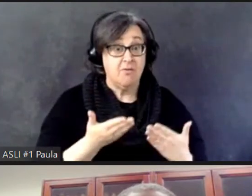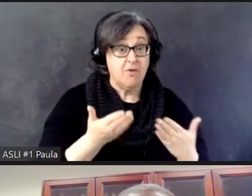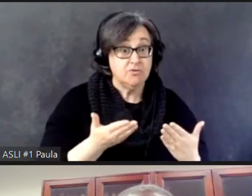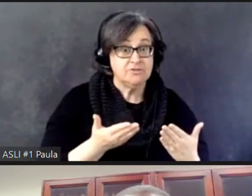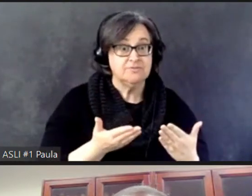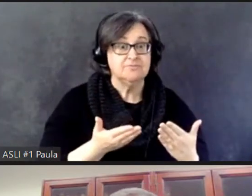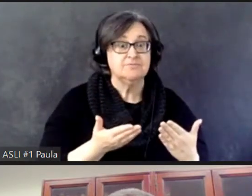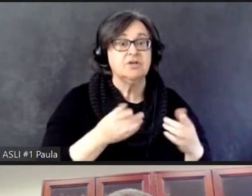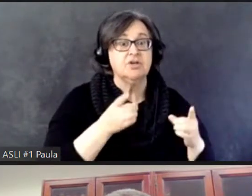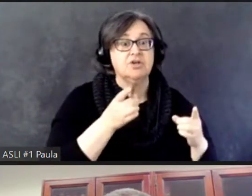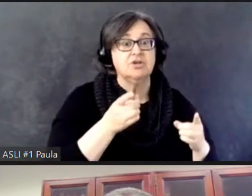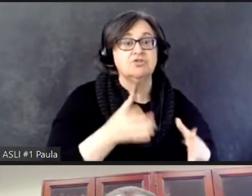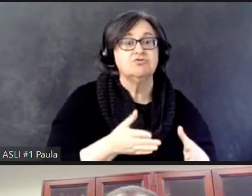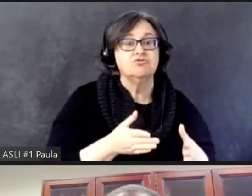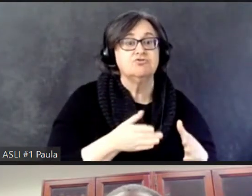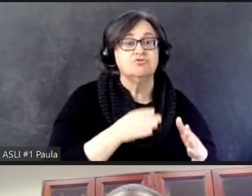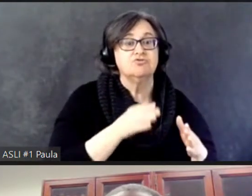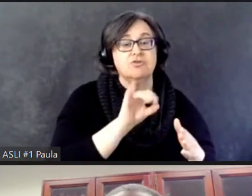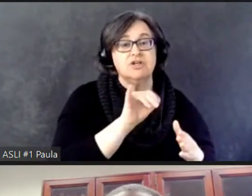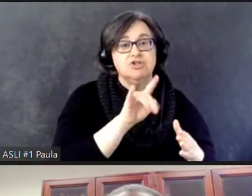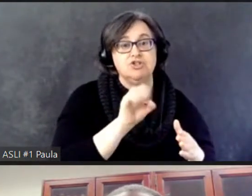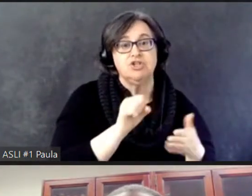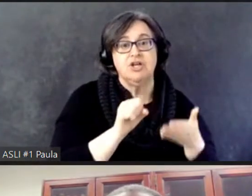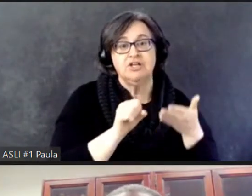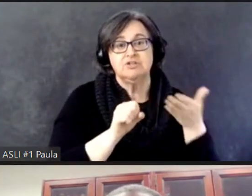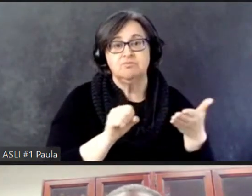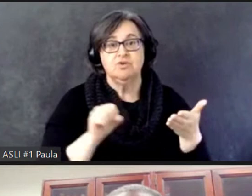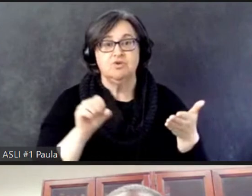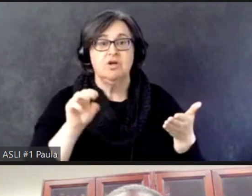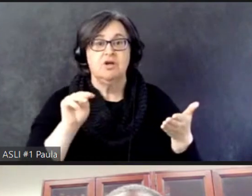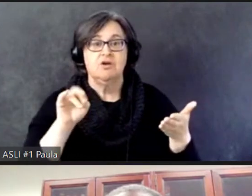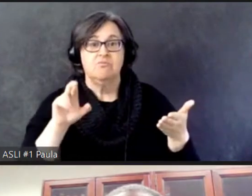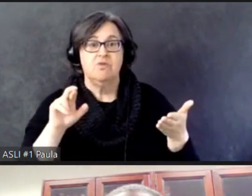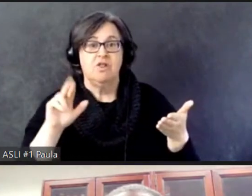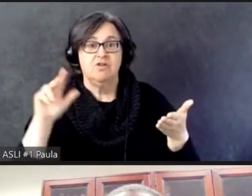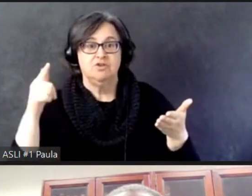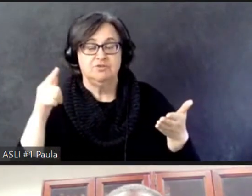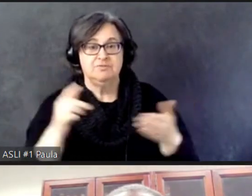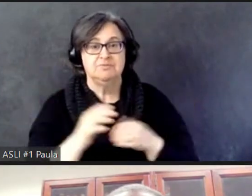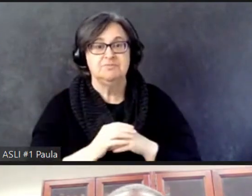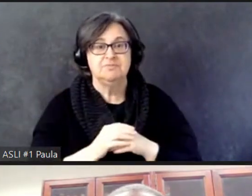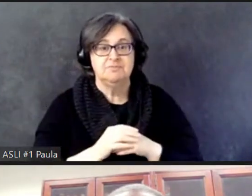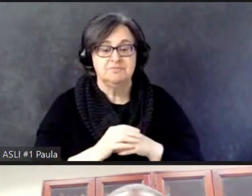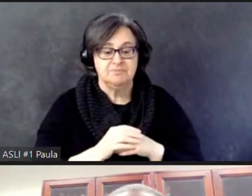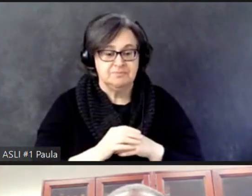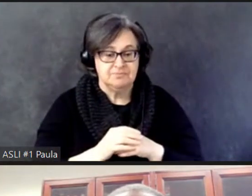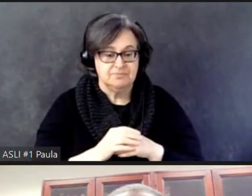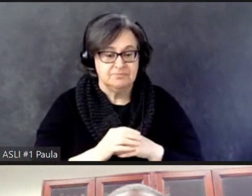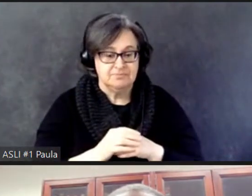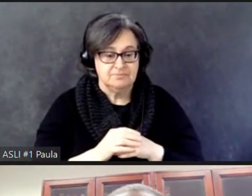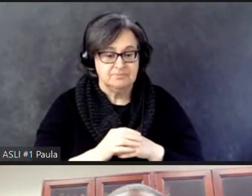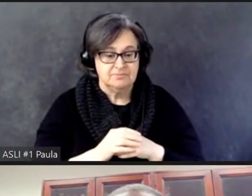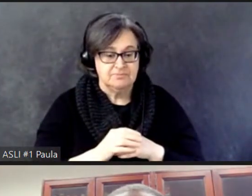moved. Second. Okay, let's go with Director Miller.